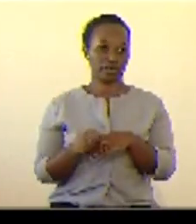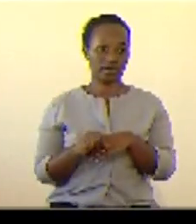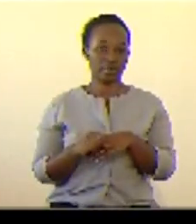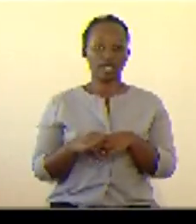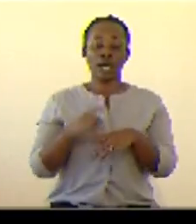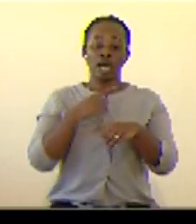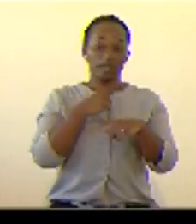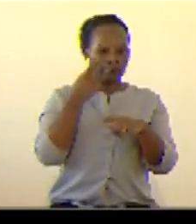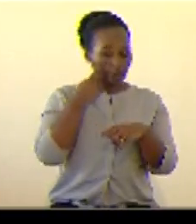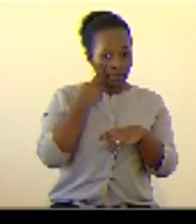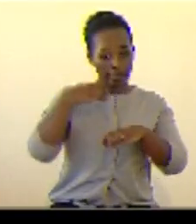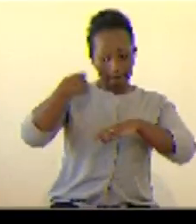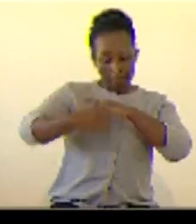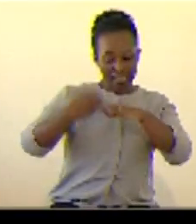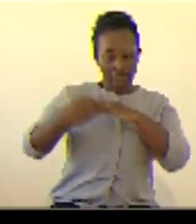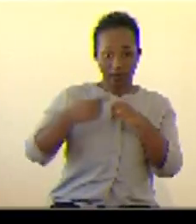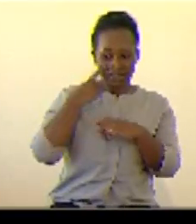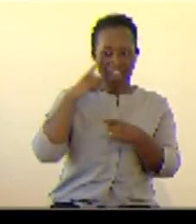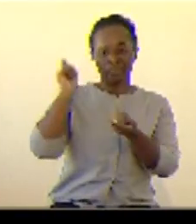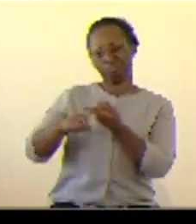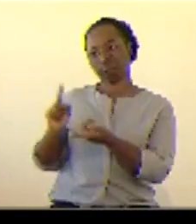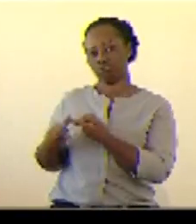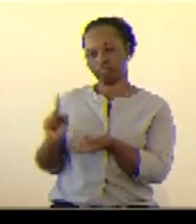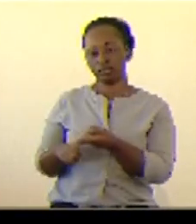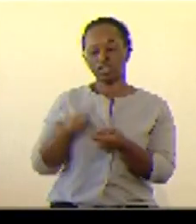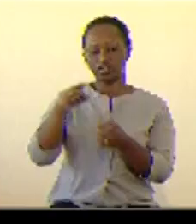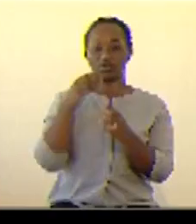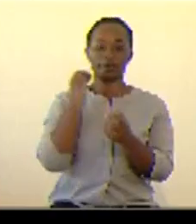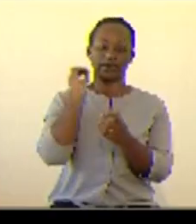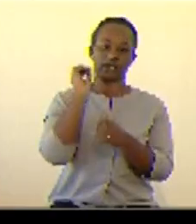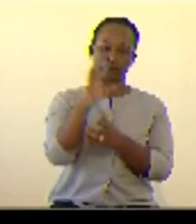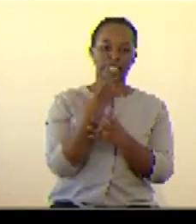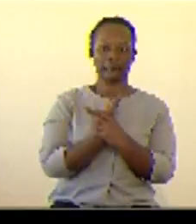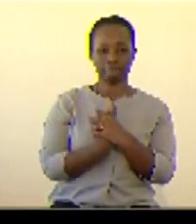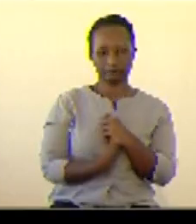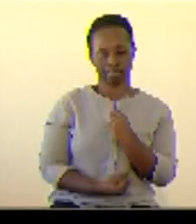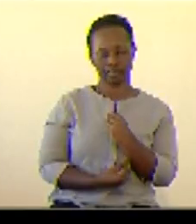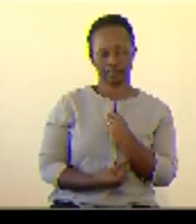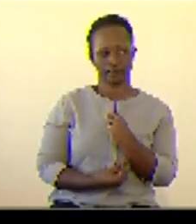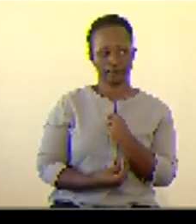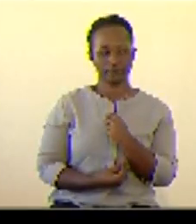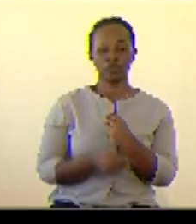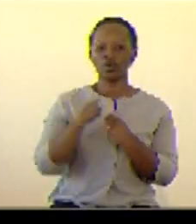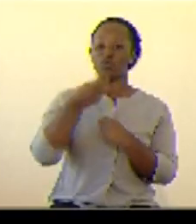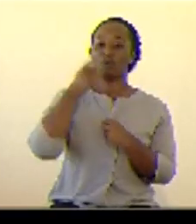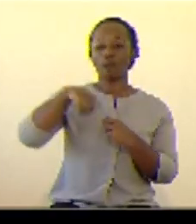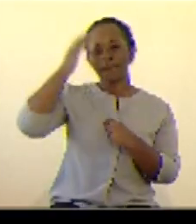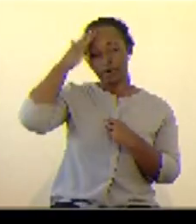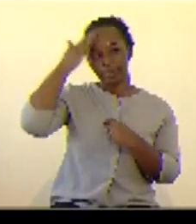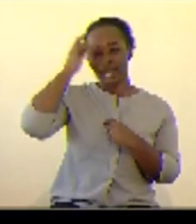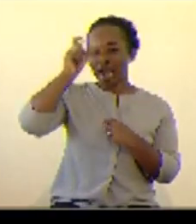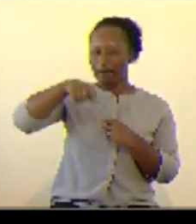you find it has got any problem, which increases costs now of repair and whatever. Still, you must know that skilled